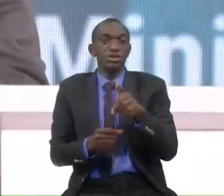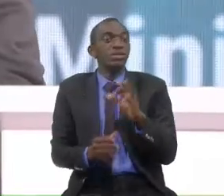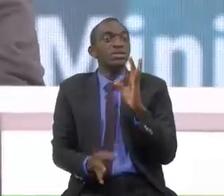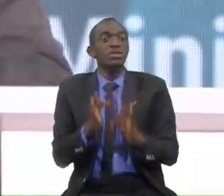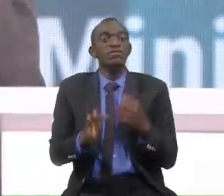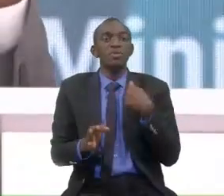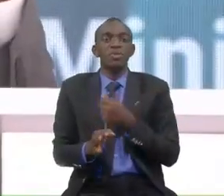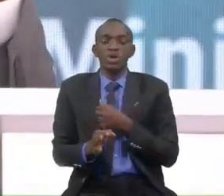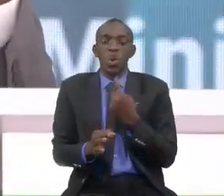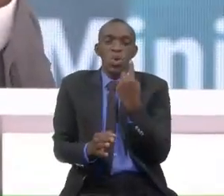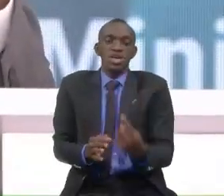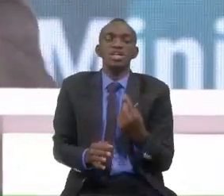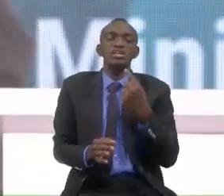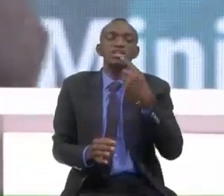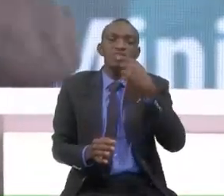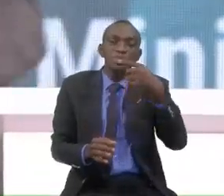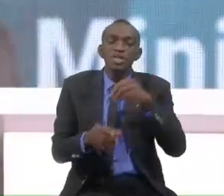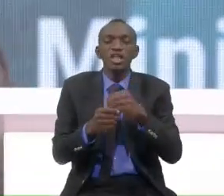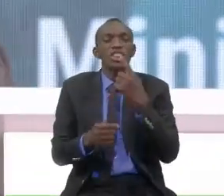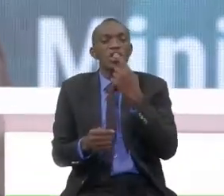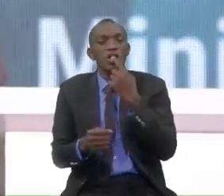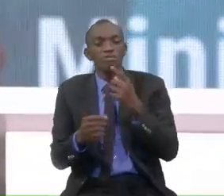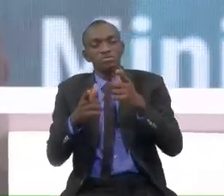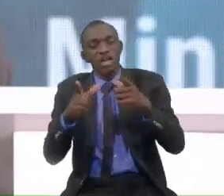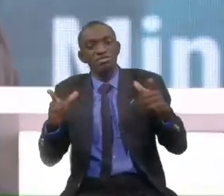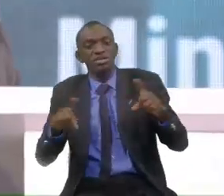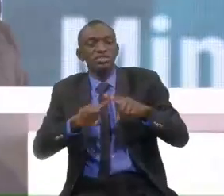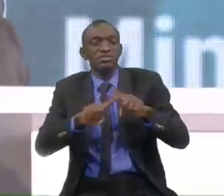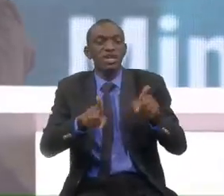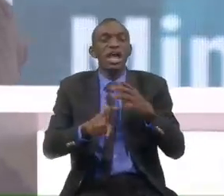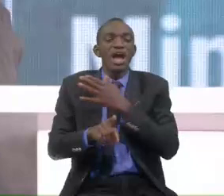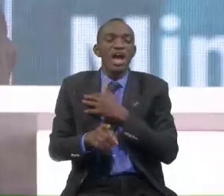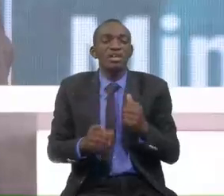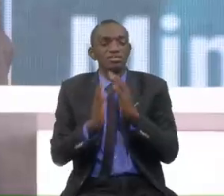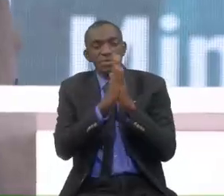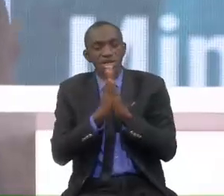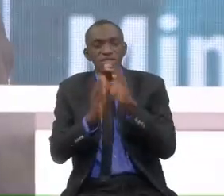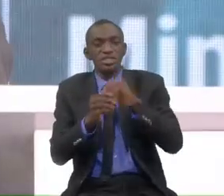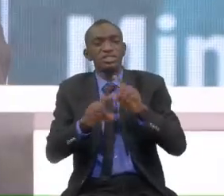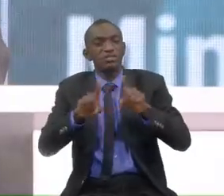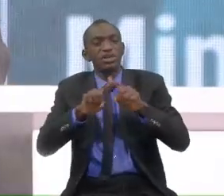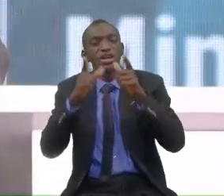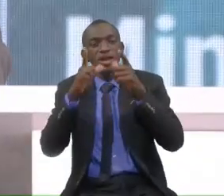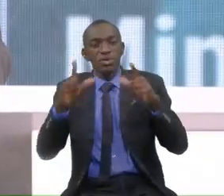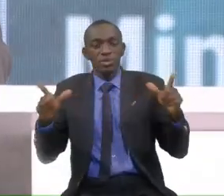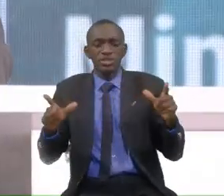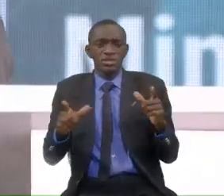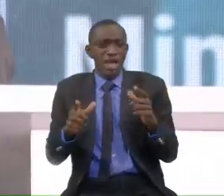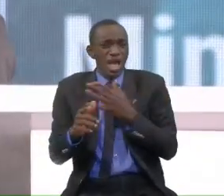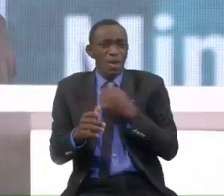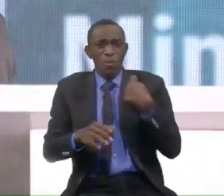in tongues, talking in tongues, conversing in tongues, praying in tongues, and we don't have the